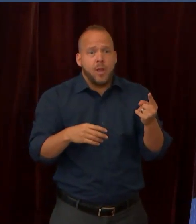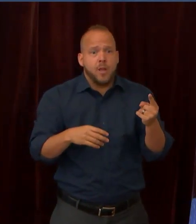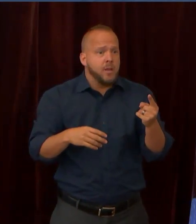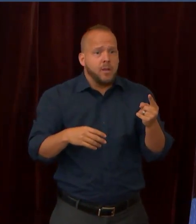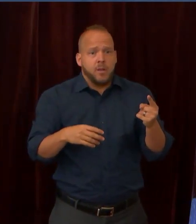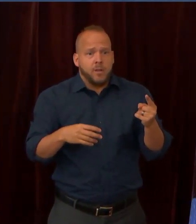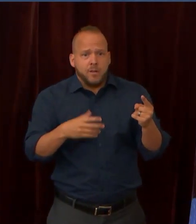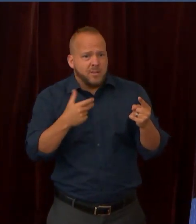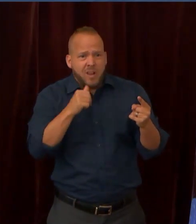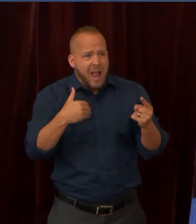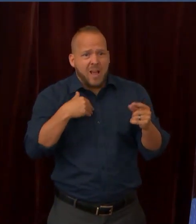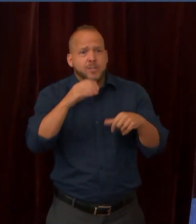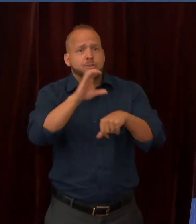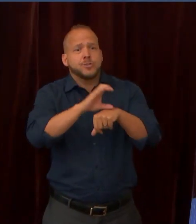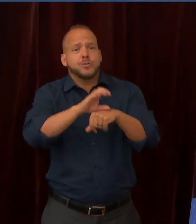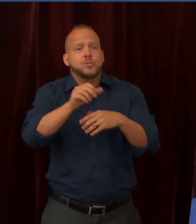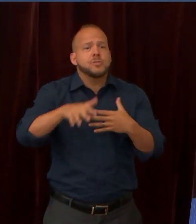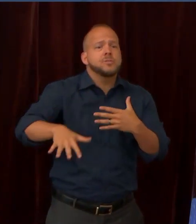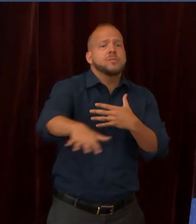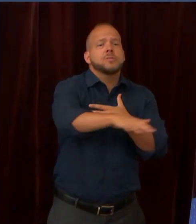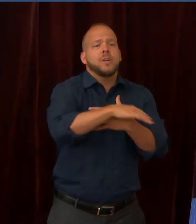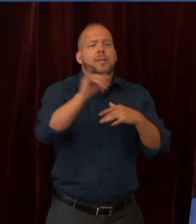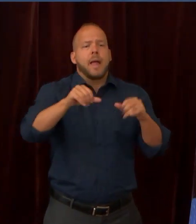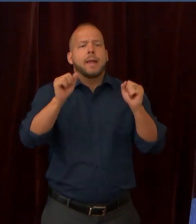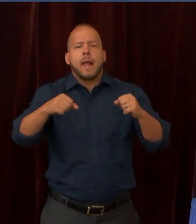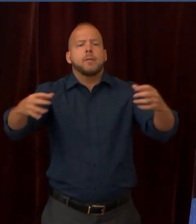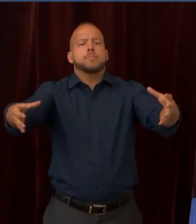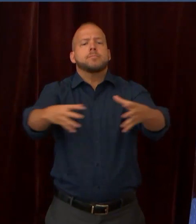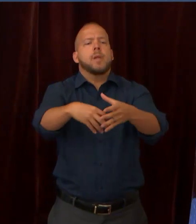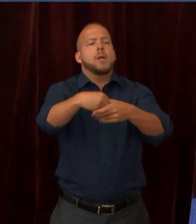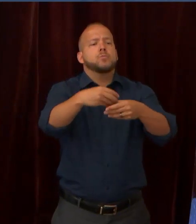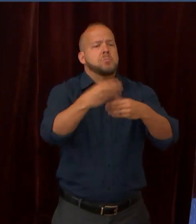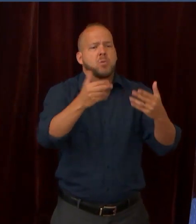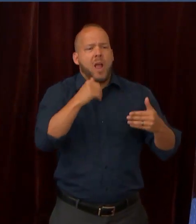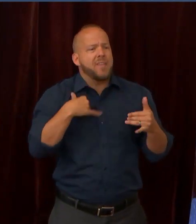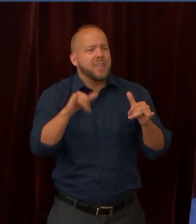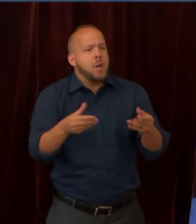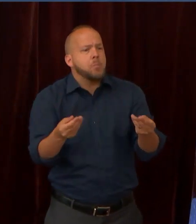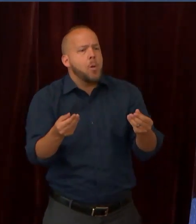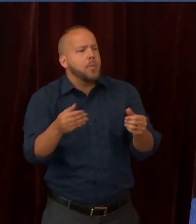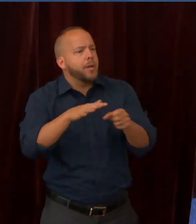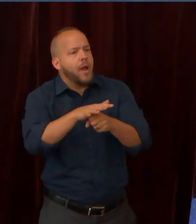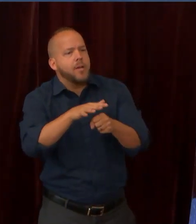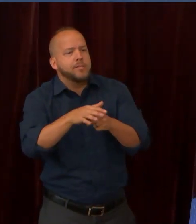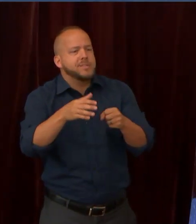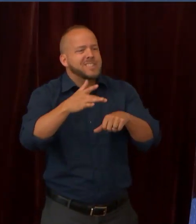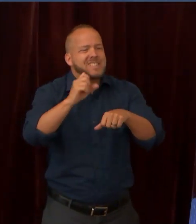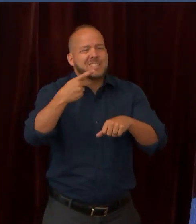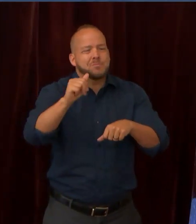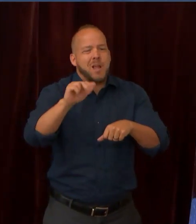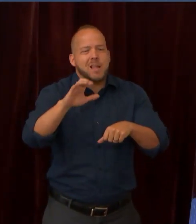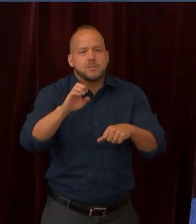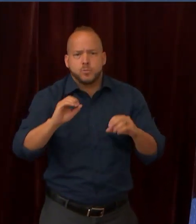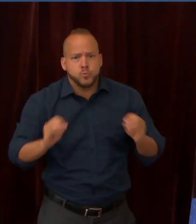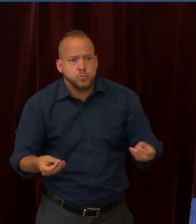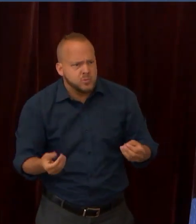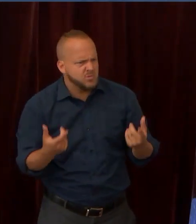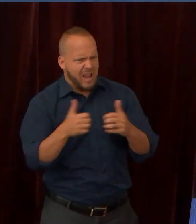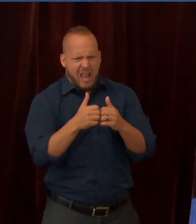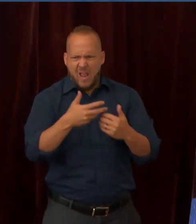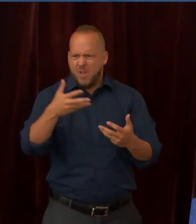service, do you have any other guidance for them as well? Thank you. Well, for the guidance